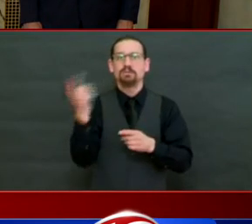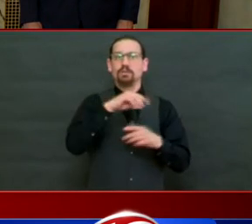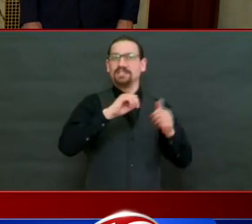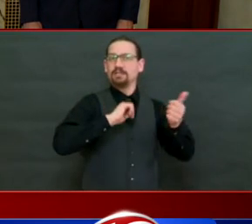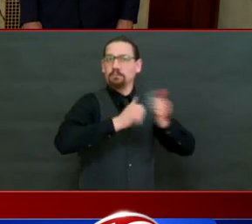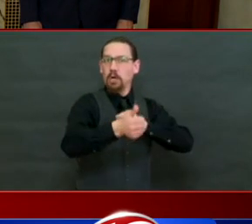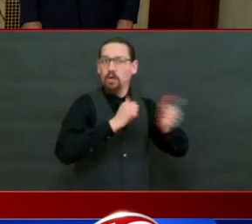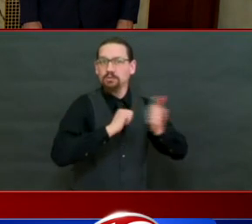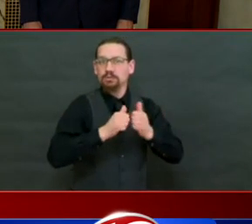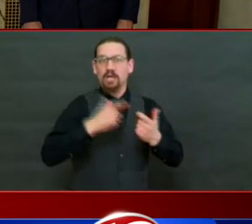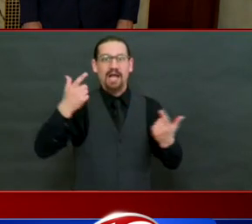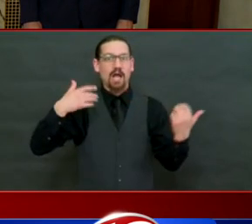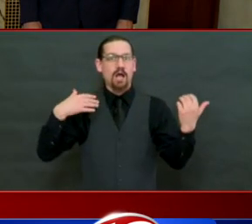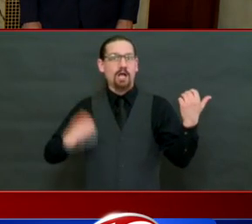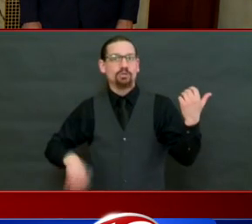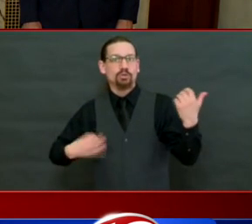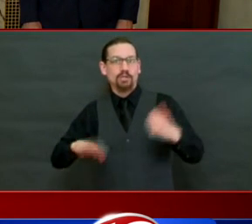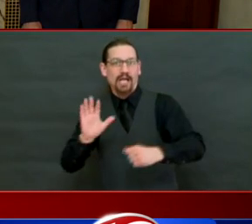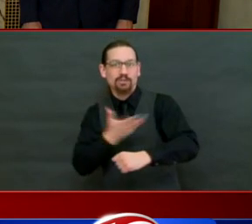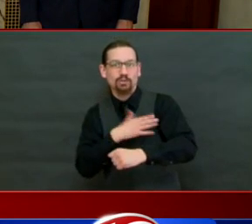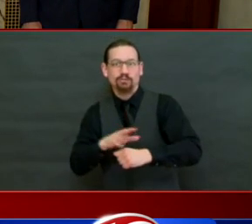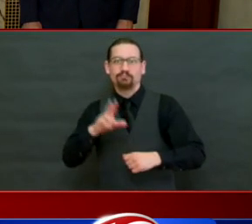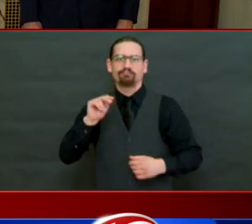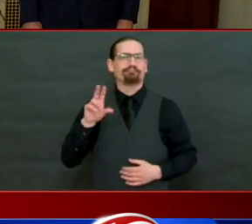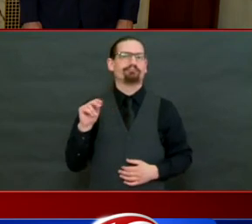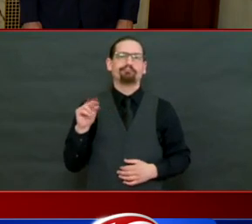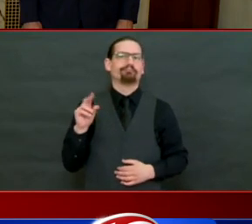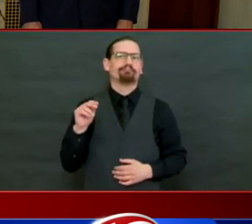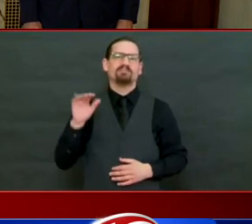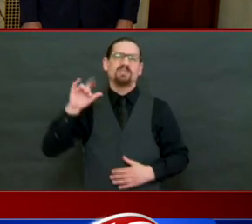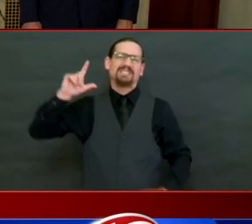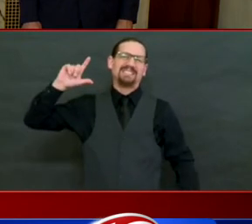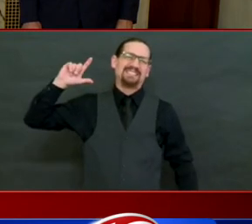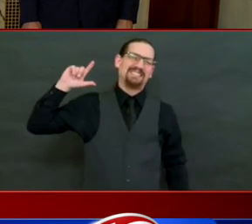events, are going to be the very, very last phase.